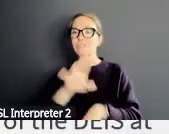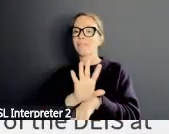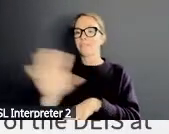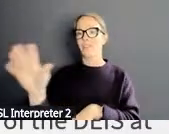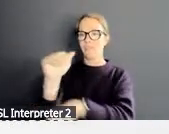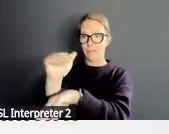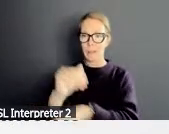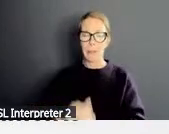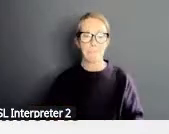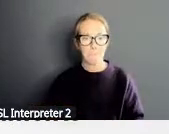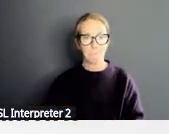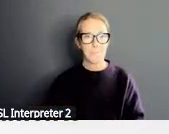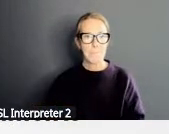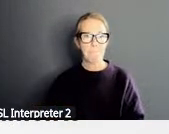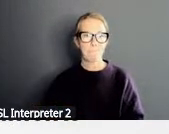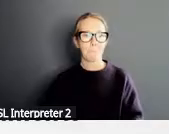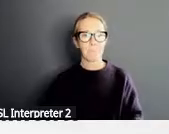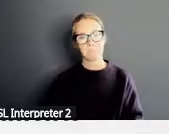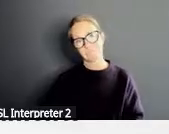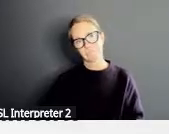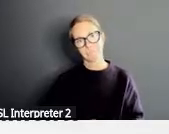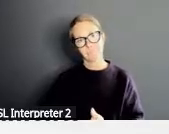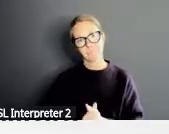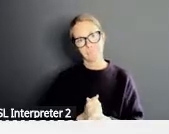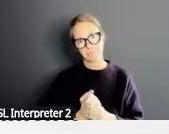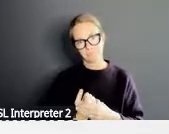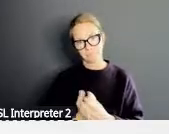Next slide, please.